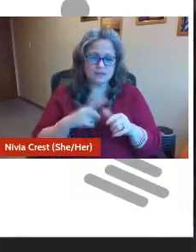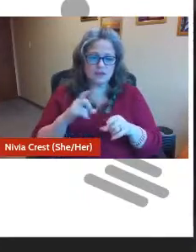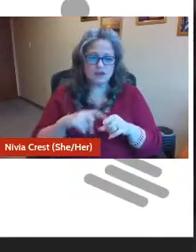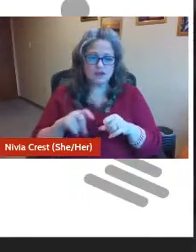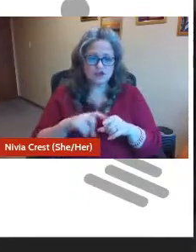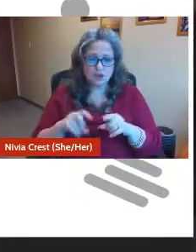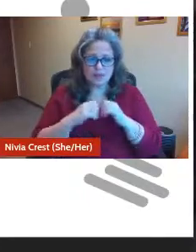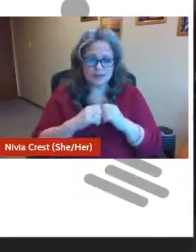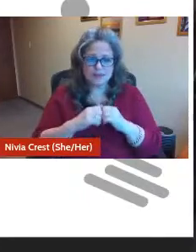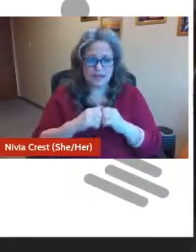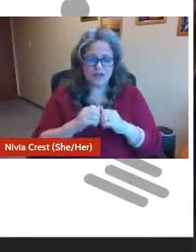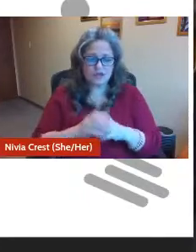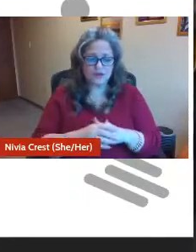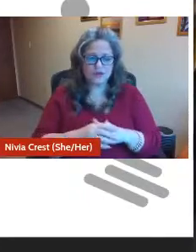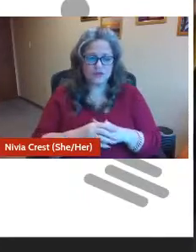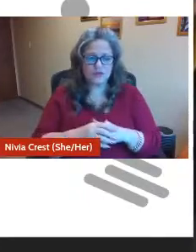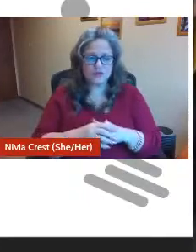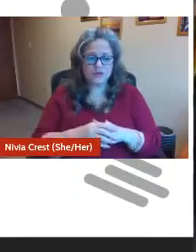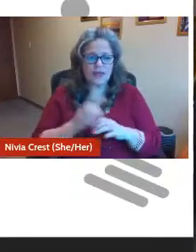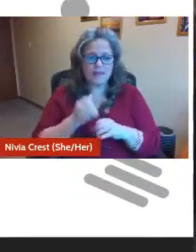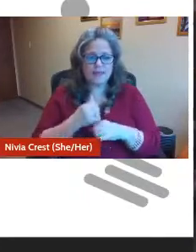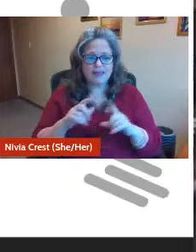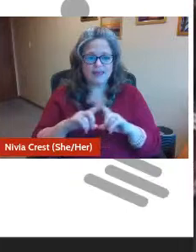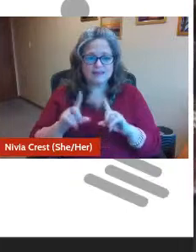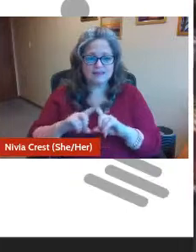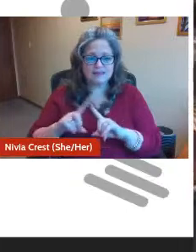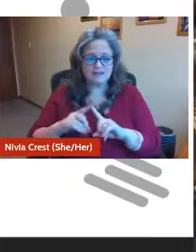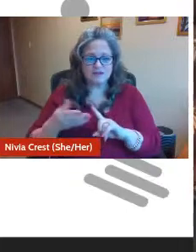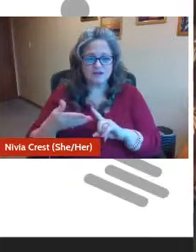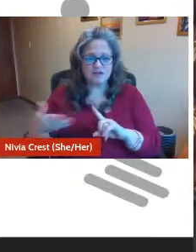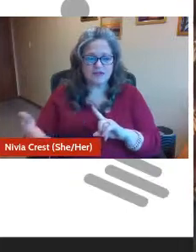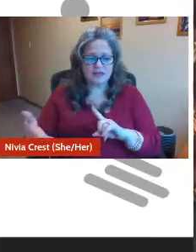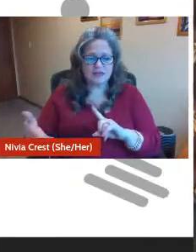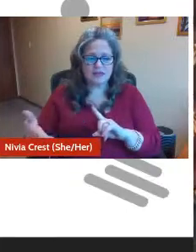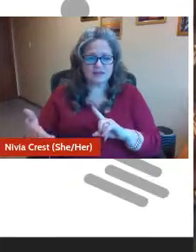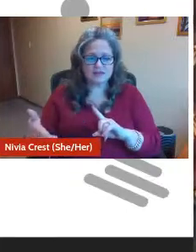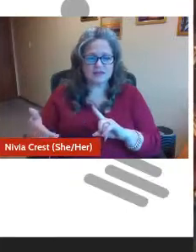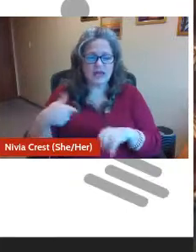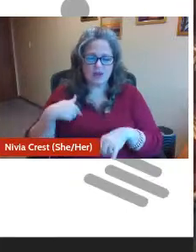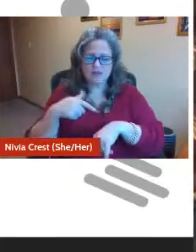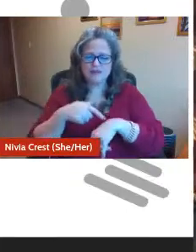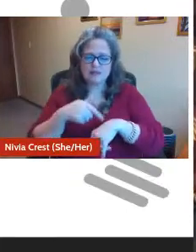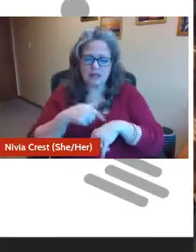sewing together. Yes. And making different things and taking our time